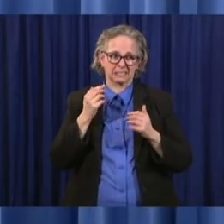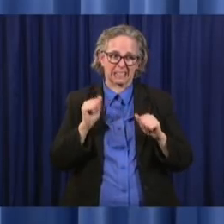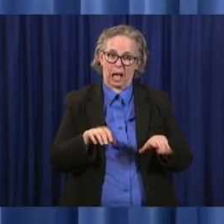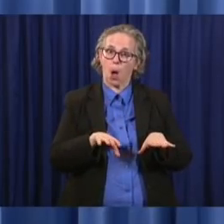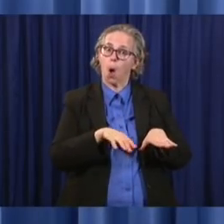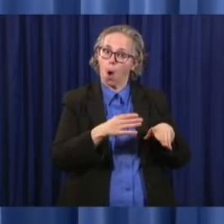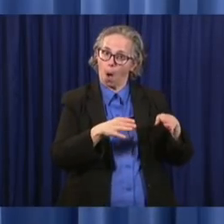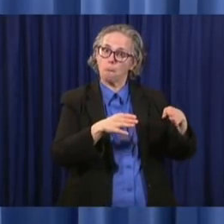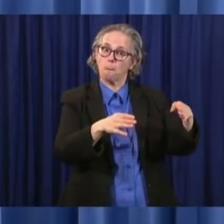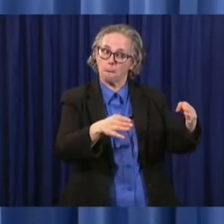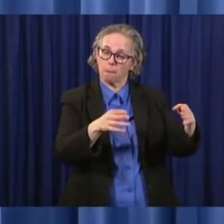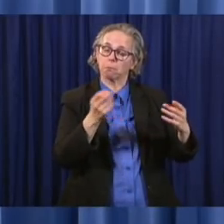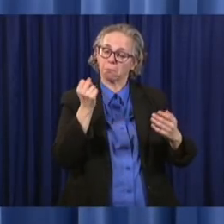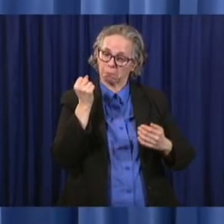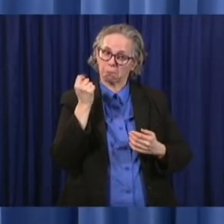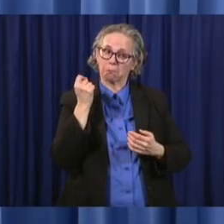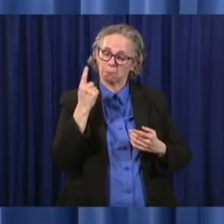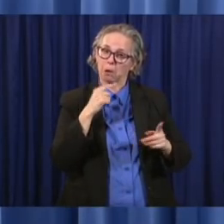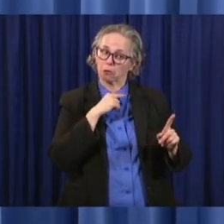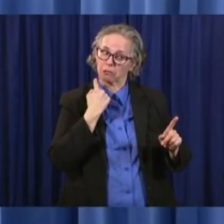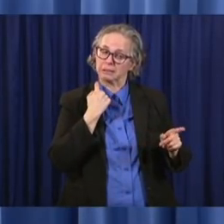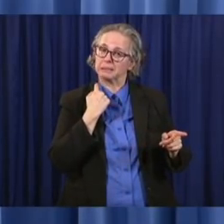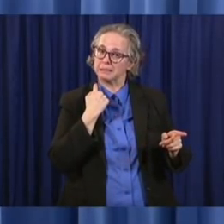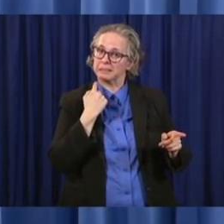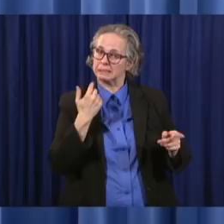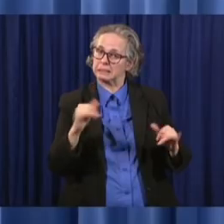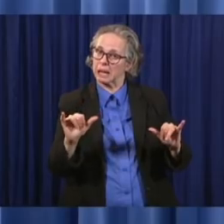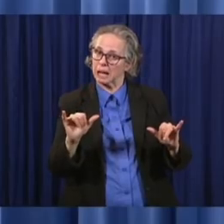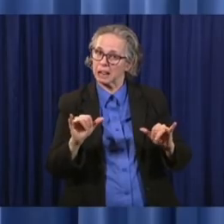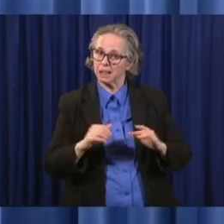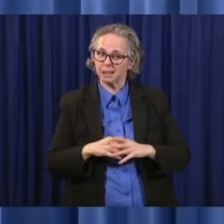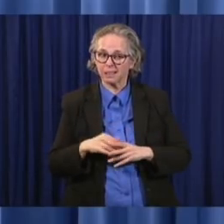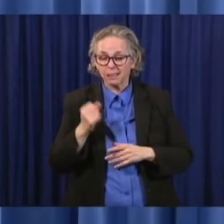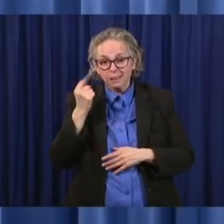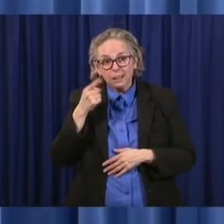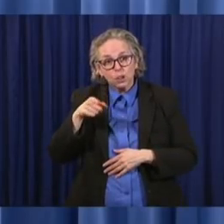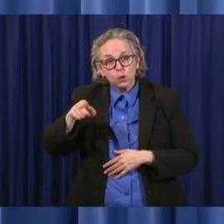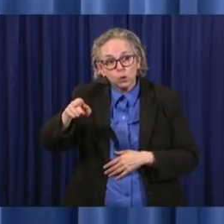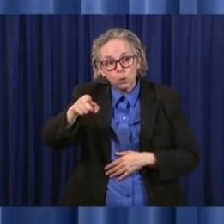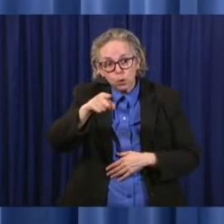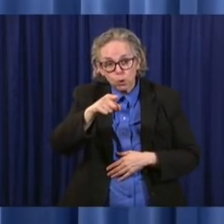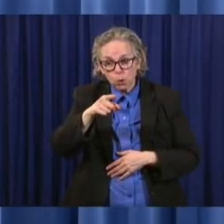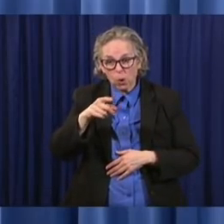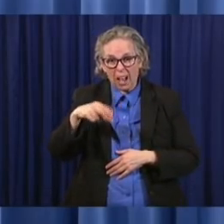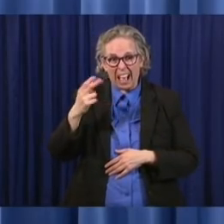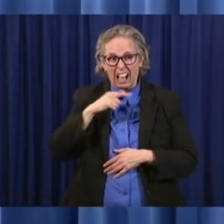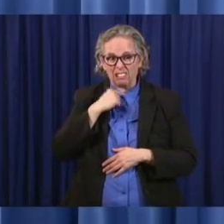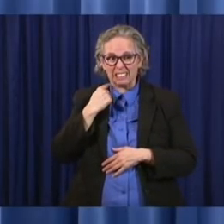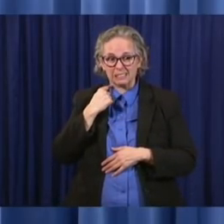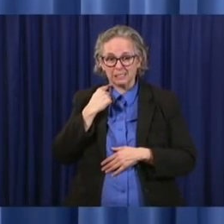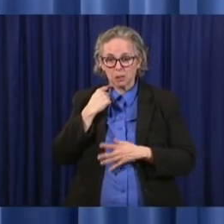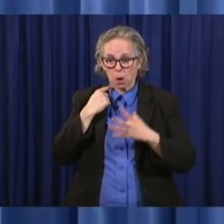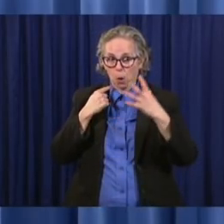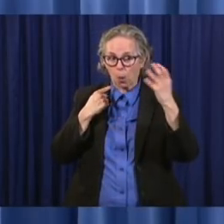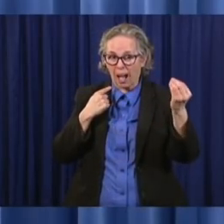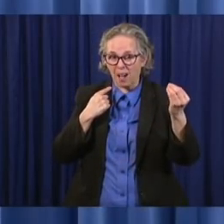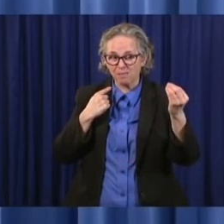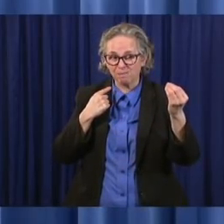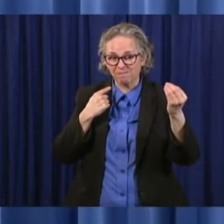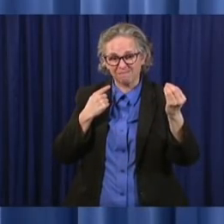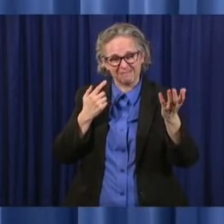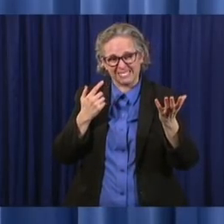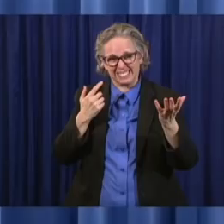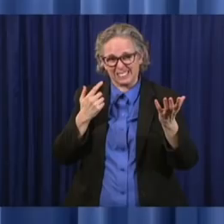if people who have a great risk don't do them, frankly, and if everybody else does